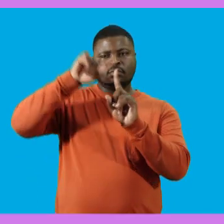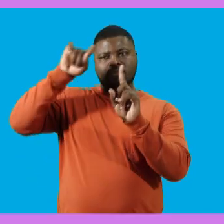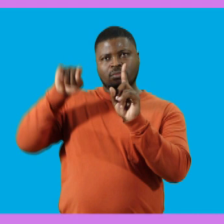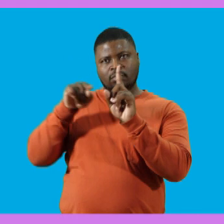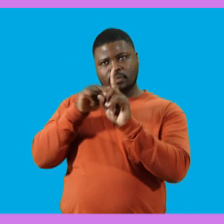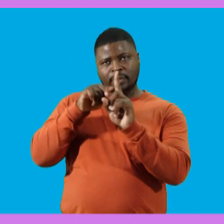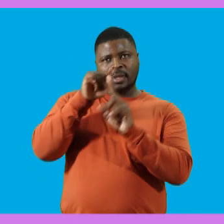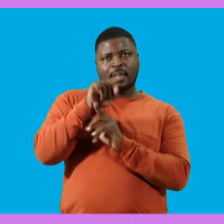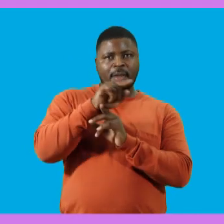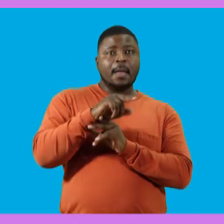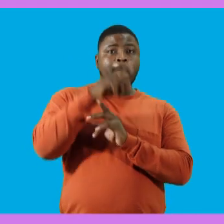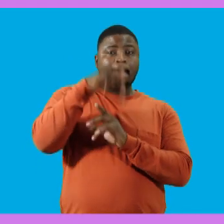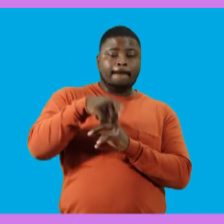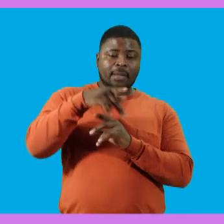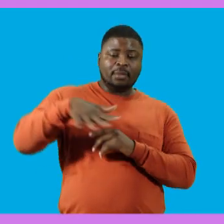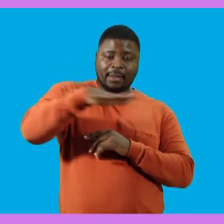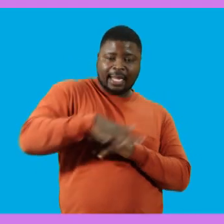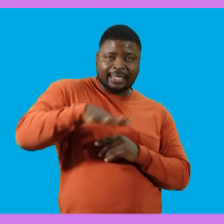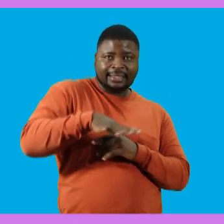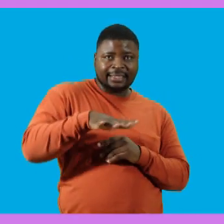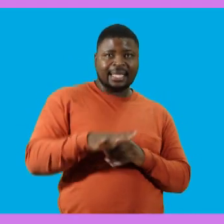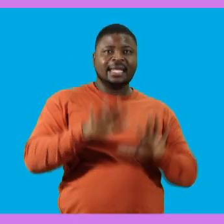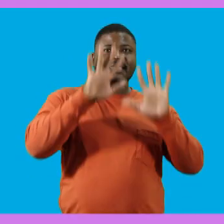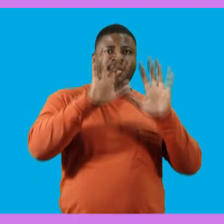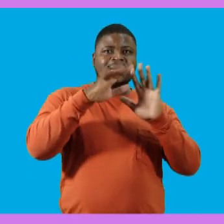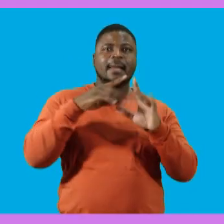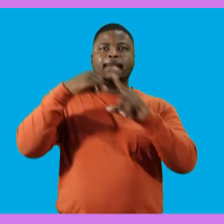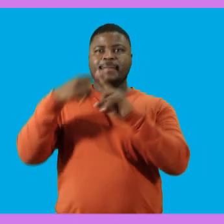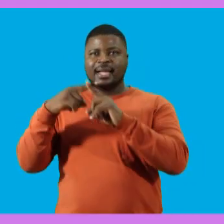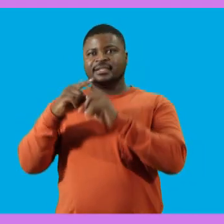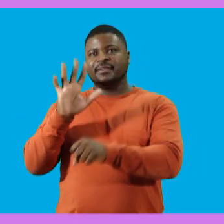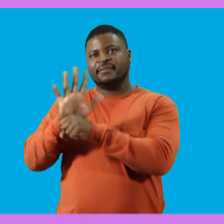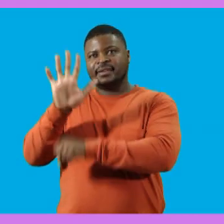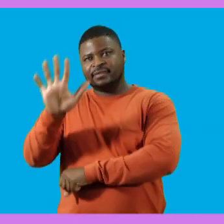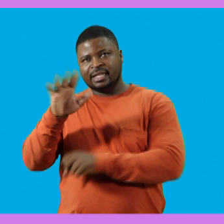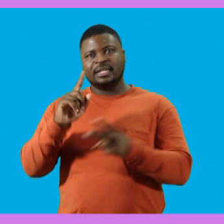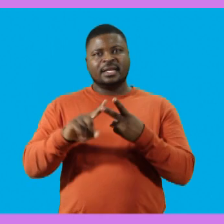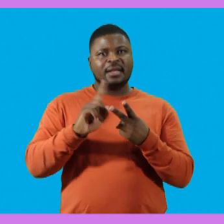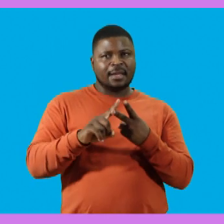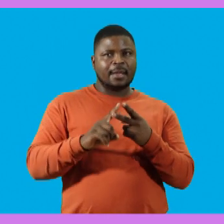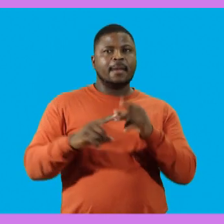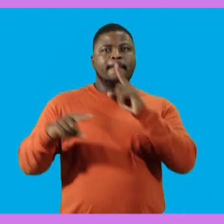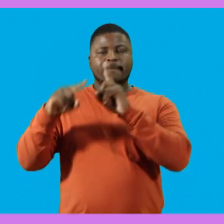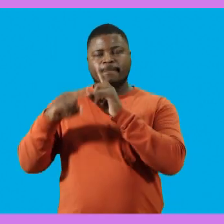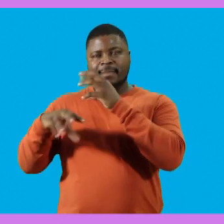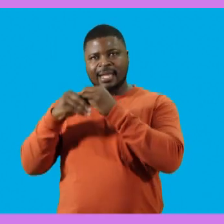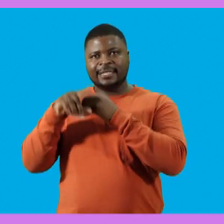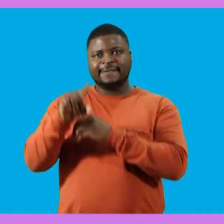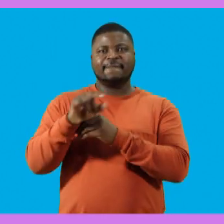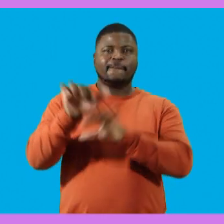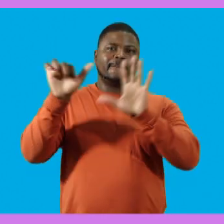P is 10 plus 15 plus 6, we are